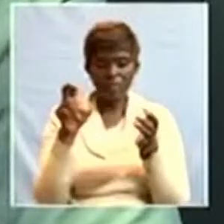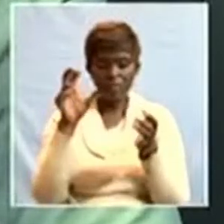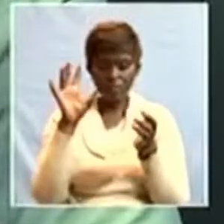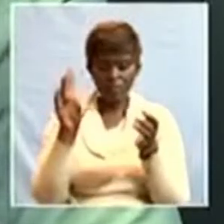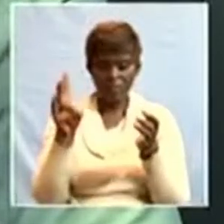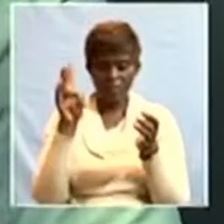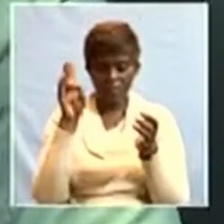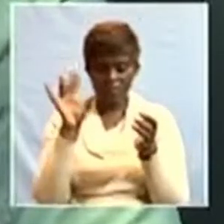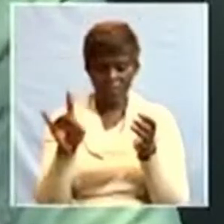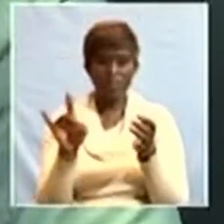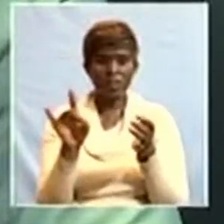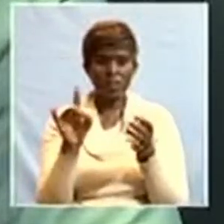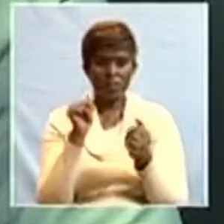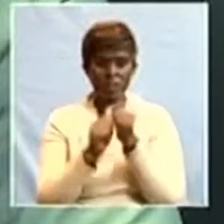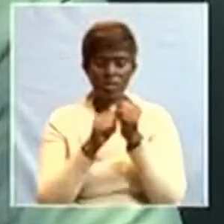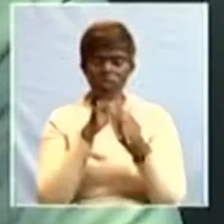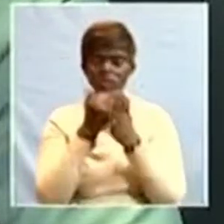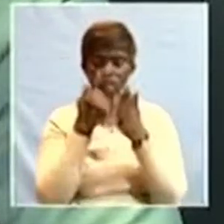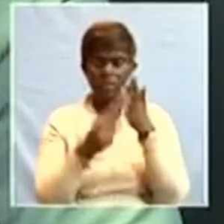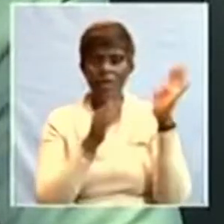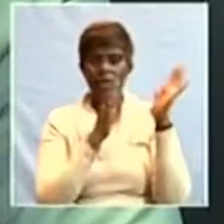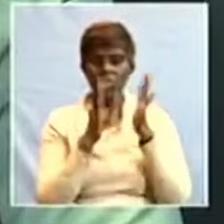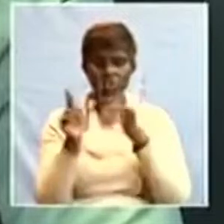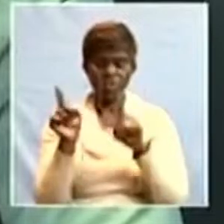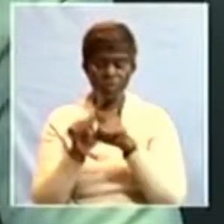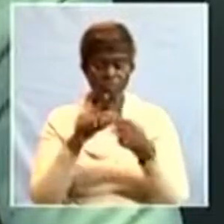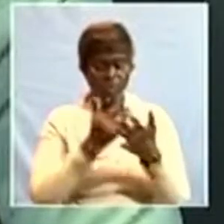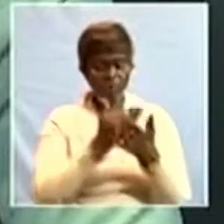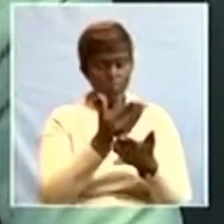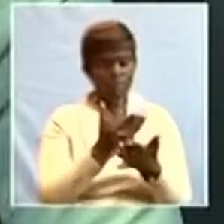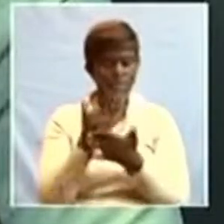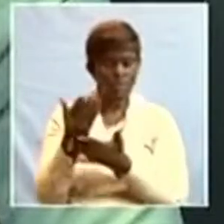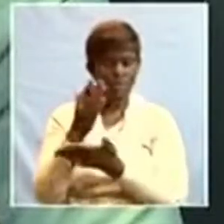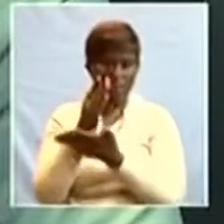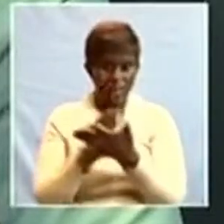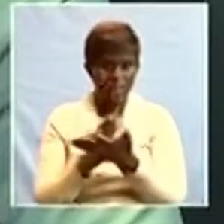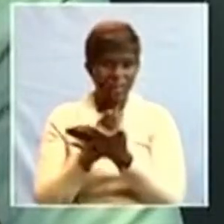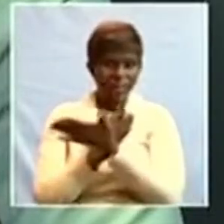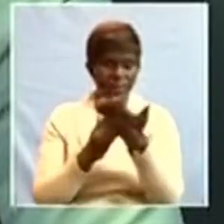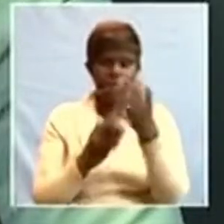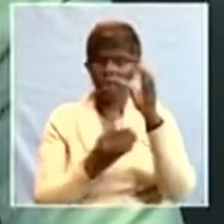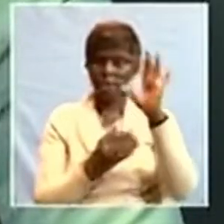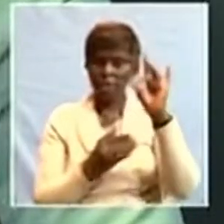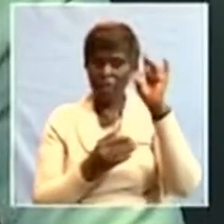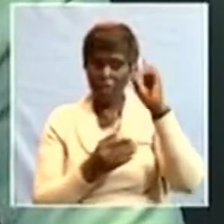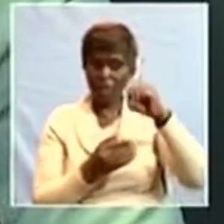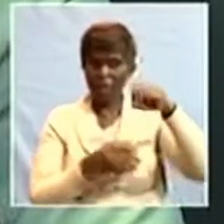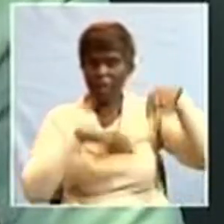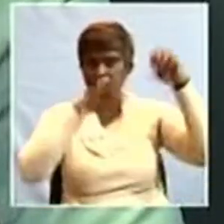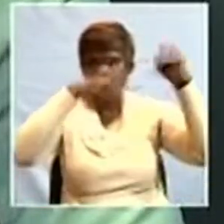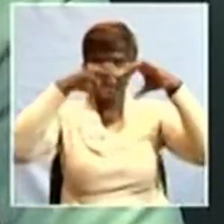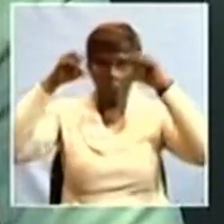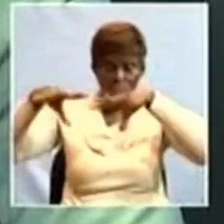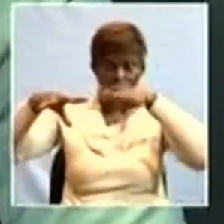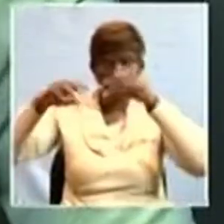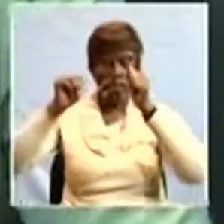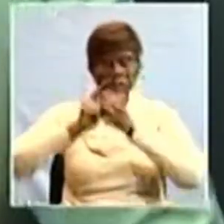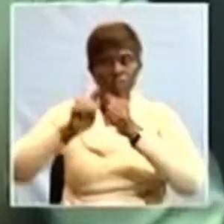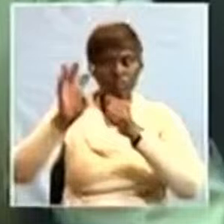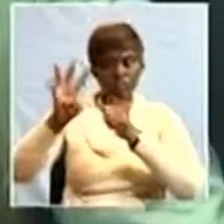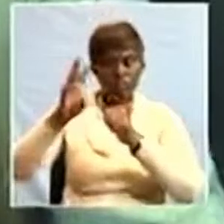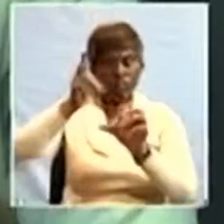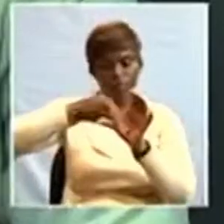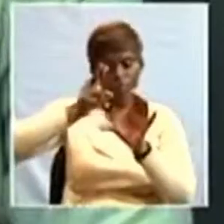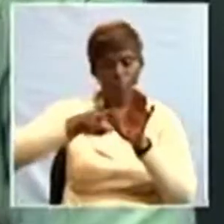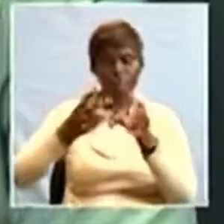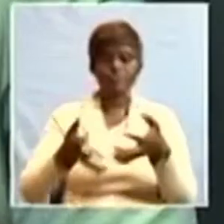691,278, which were supposed to procure some 8 electrical and 4 diesel